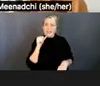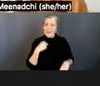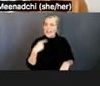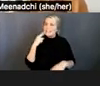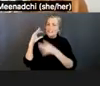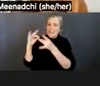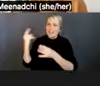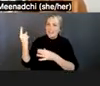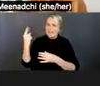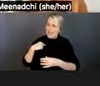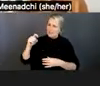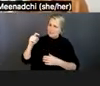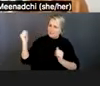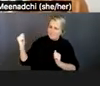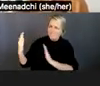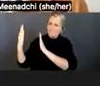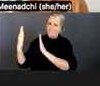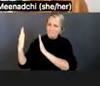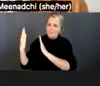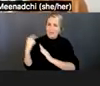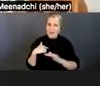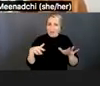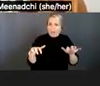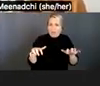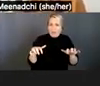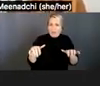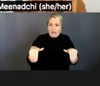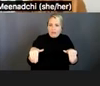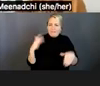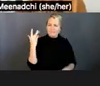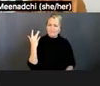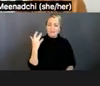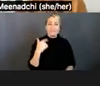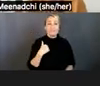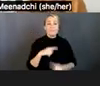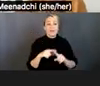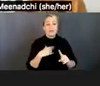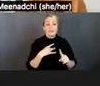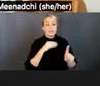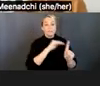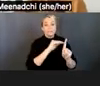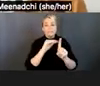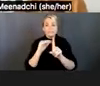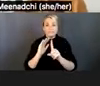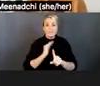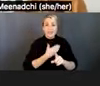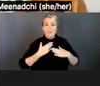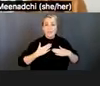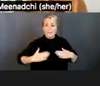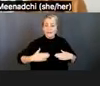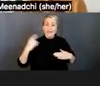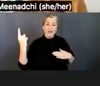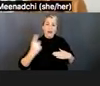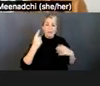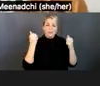something? And I really, really like to remind us that our body is always trying to